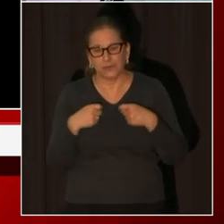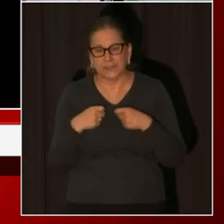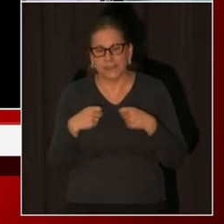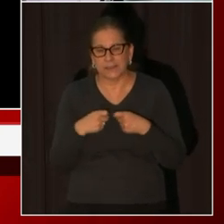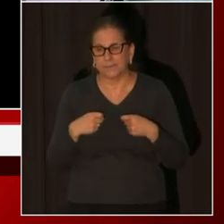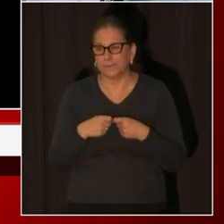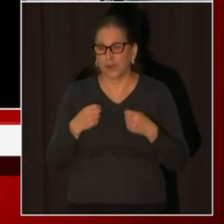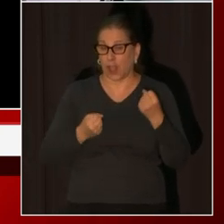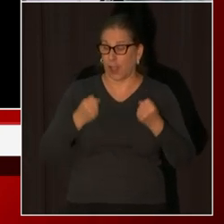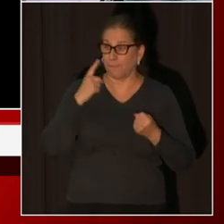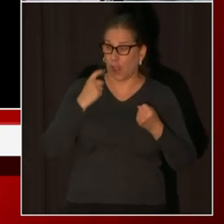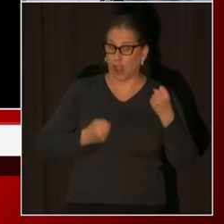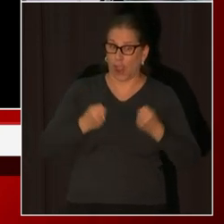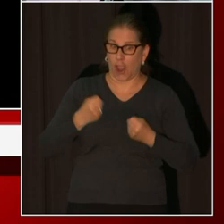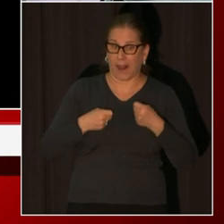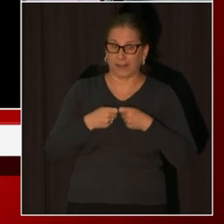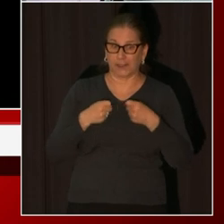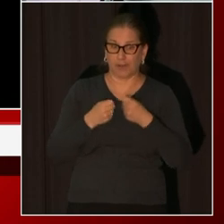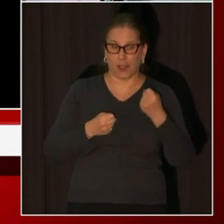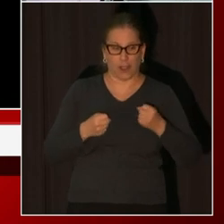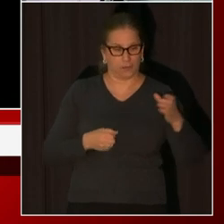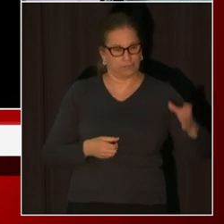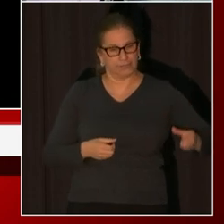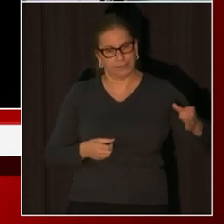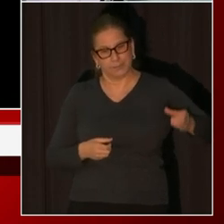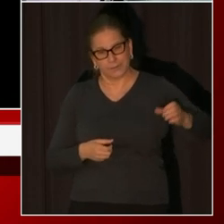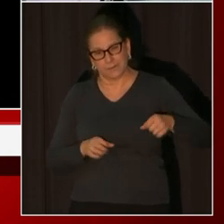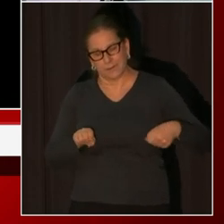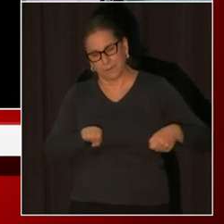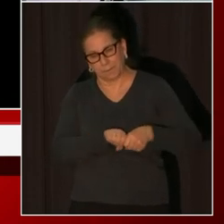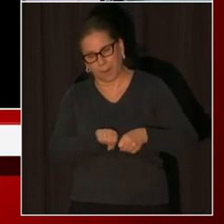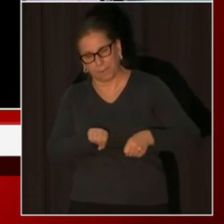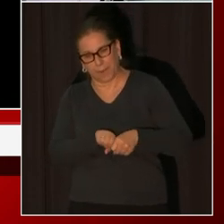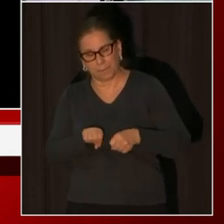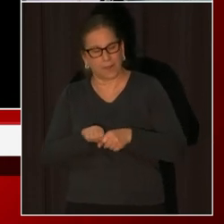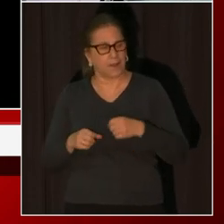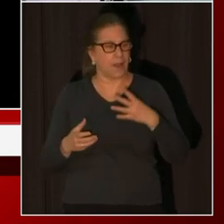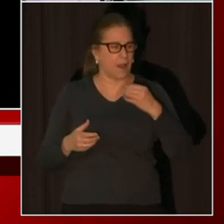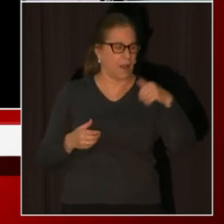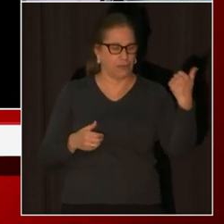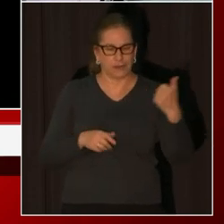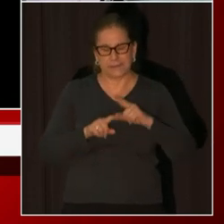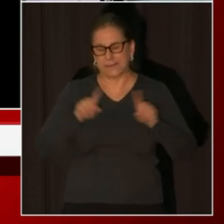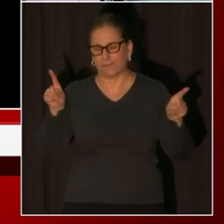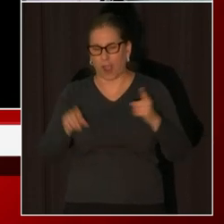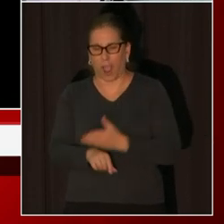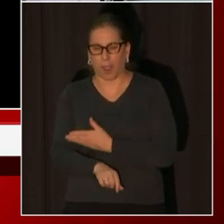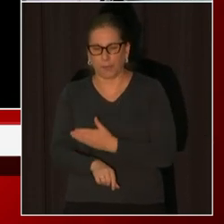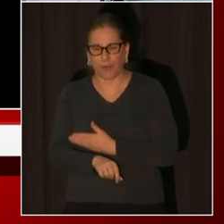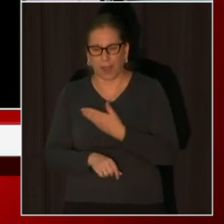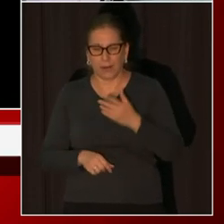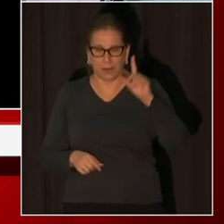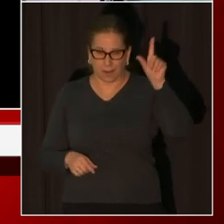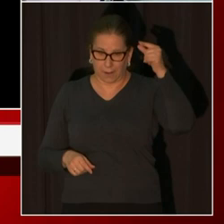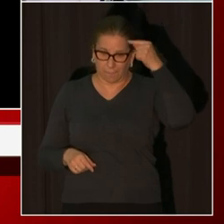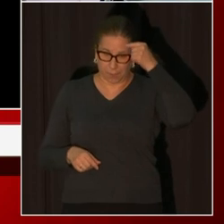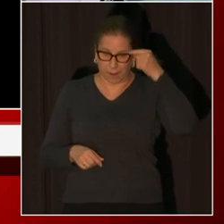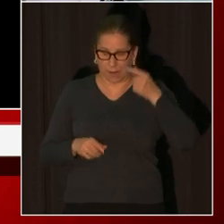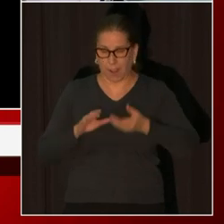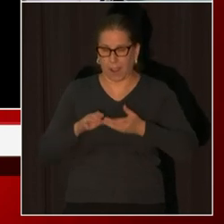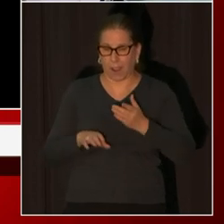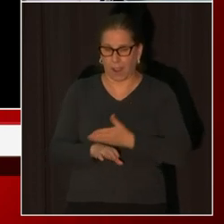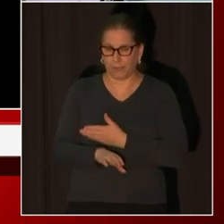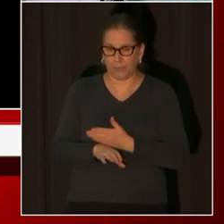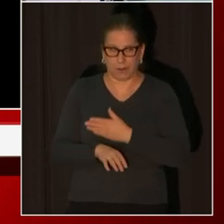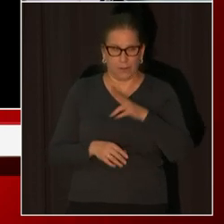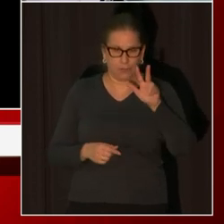capital infrastructure upgrades at Metro. In the government operations category, there's $4.3 million to fund fair elections,